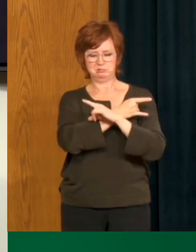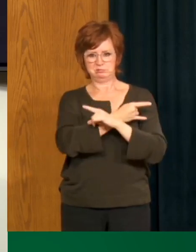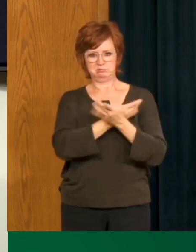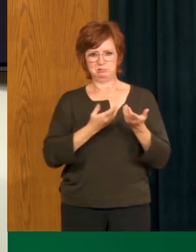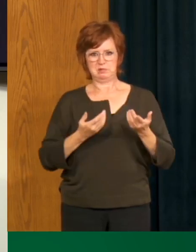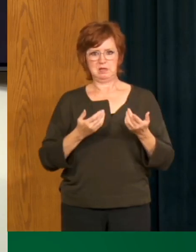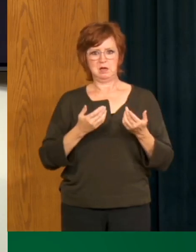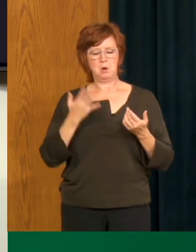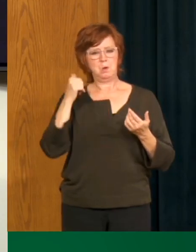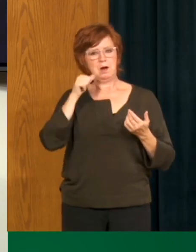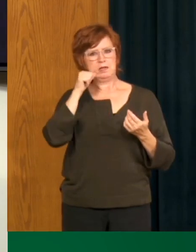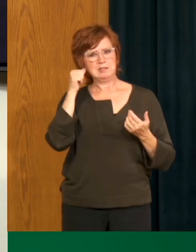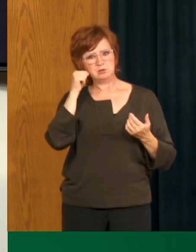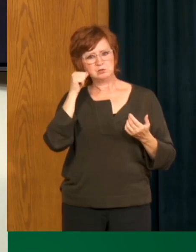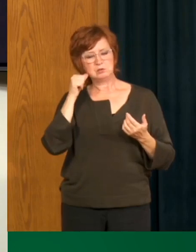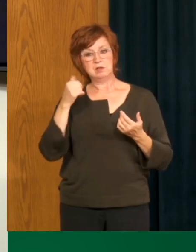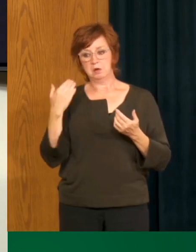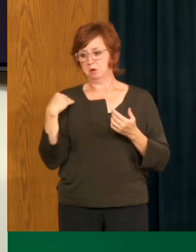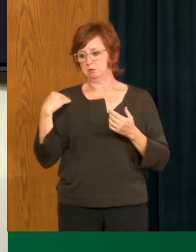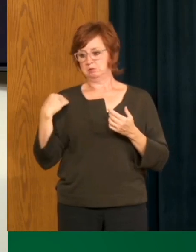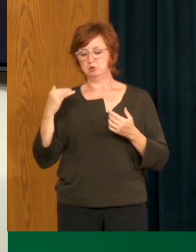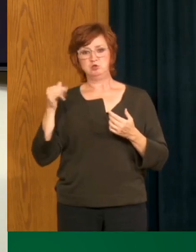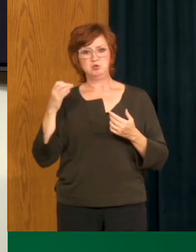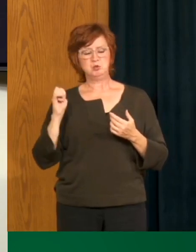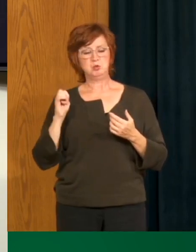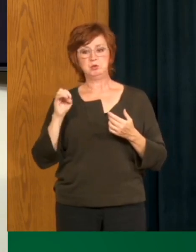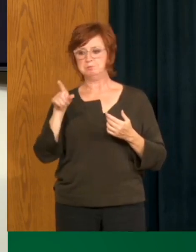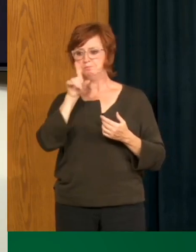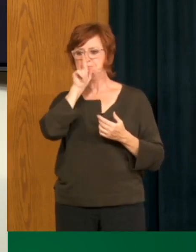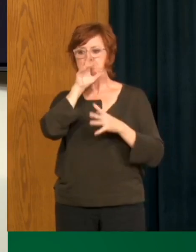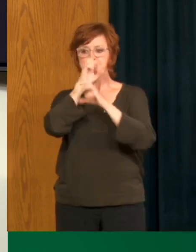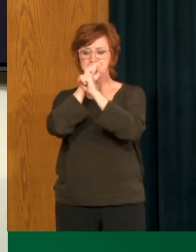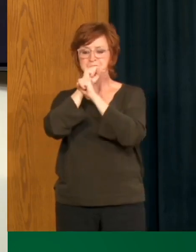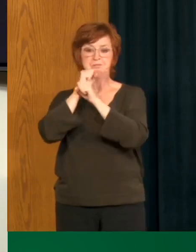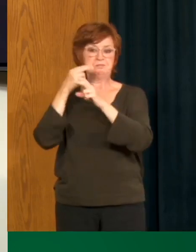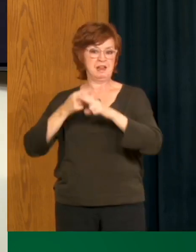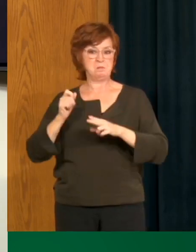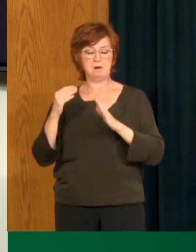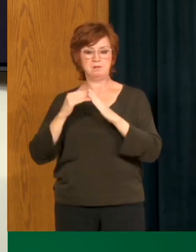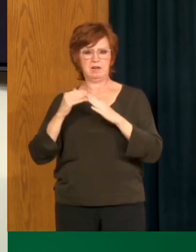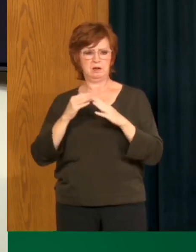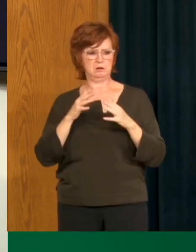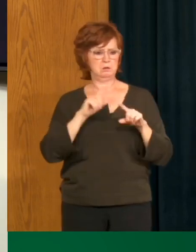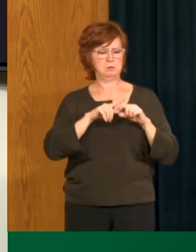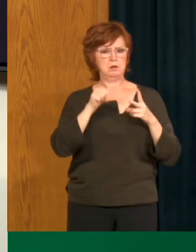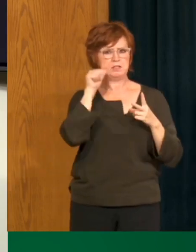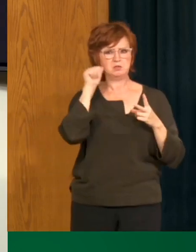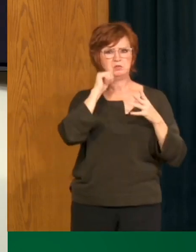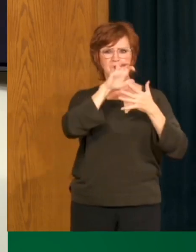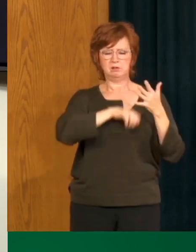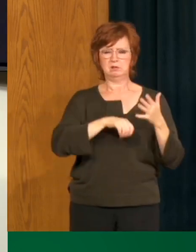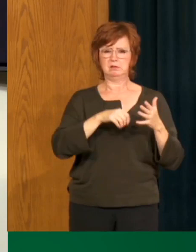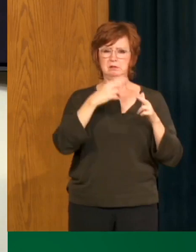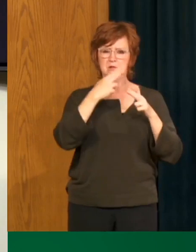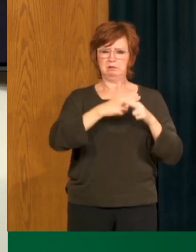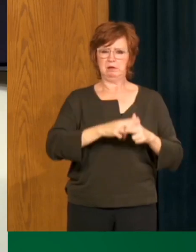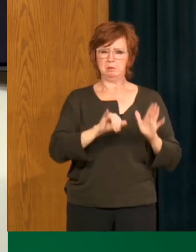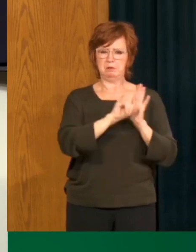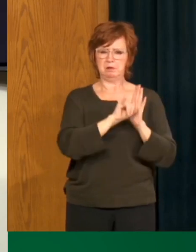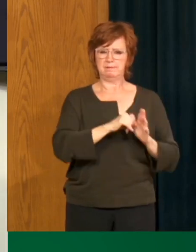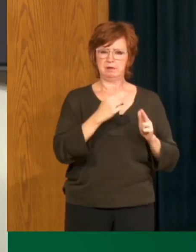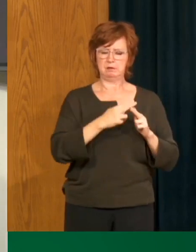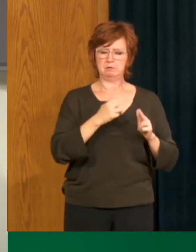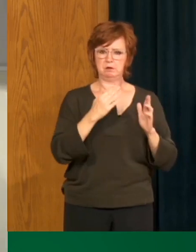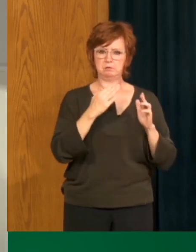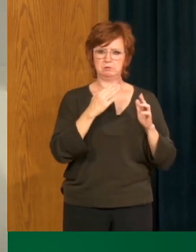yesterday. Just why should people have faith in your approach on this to reporting cases? Yeah, I think so.